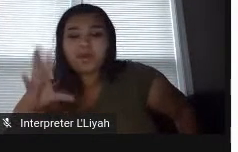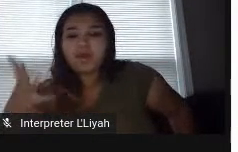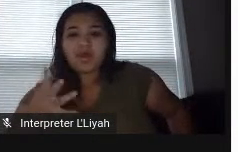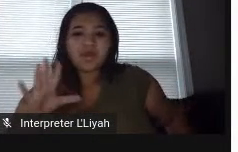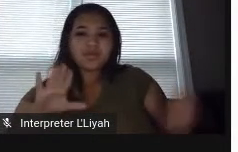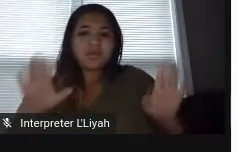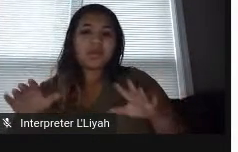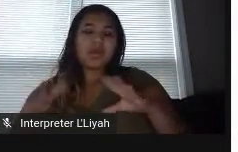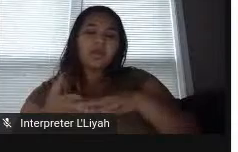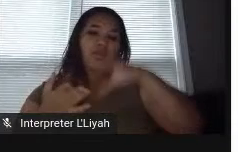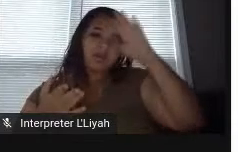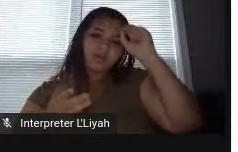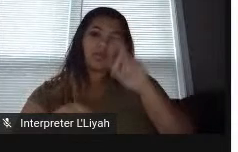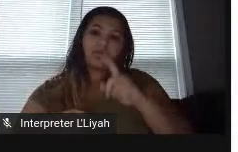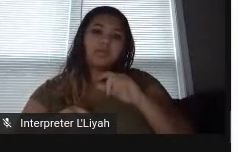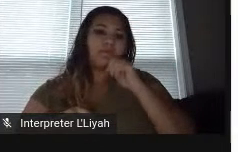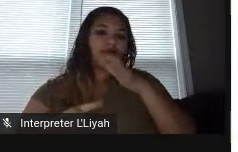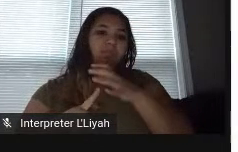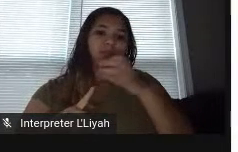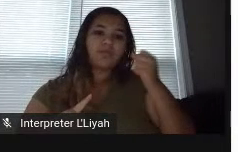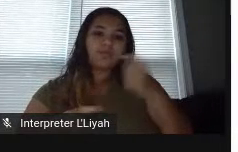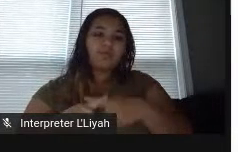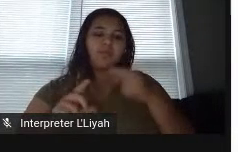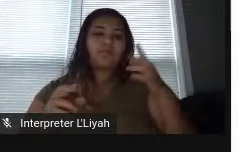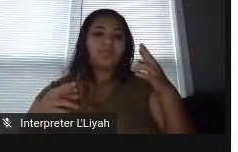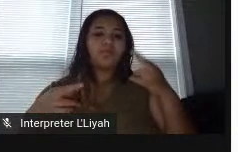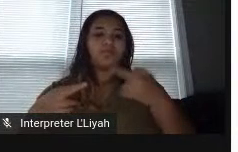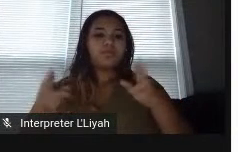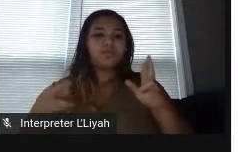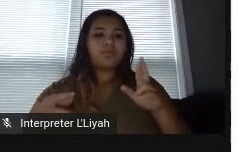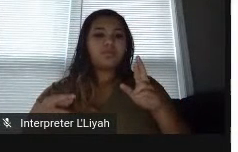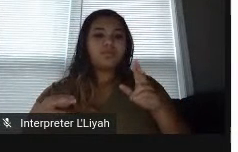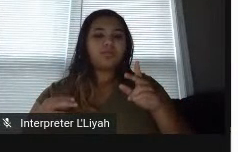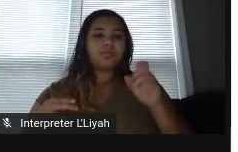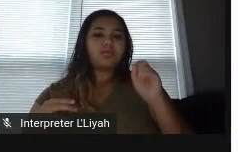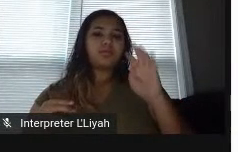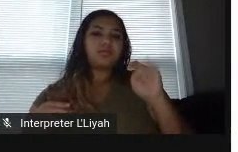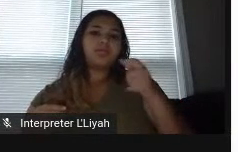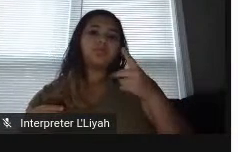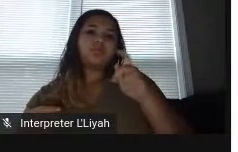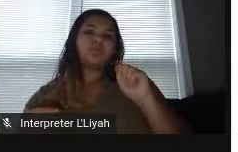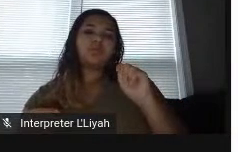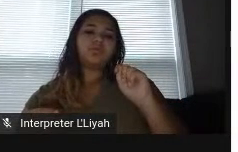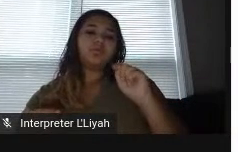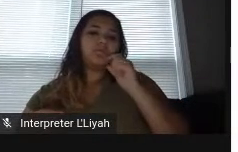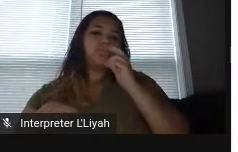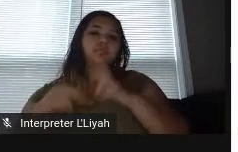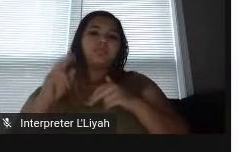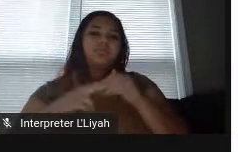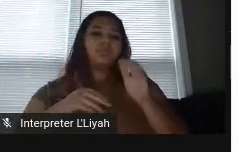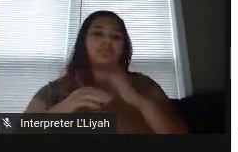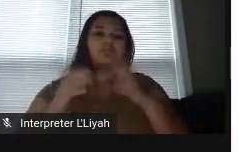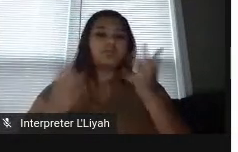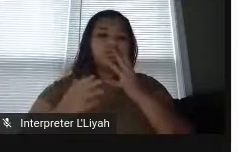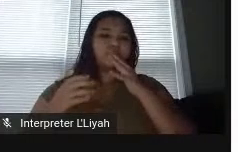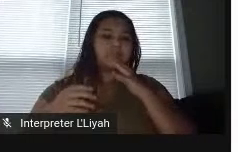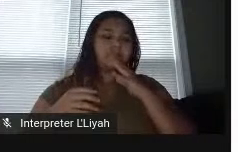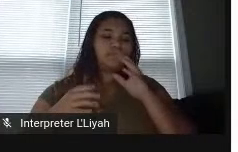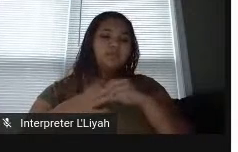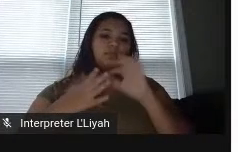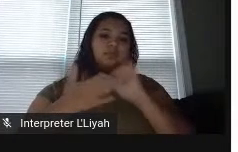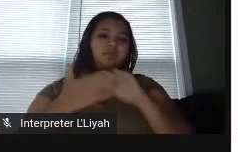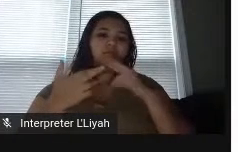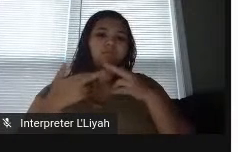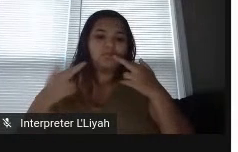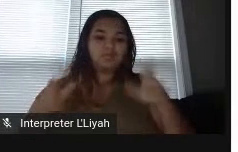don't pull them from a room or pull them from a subject and not build on what's being taught in that